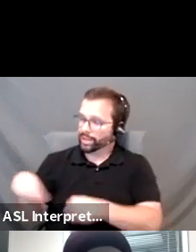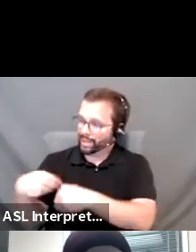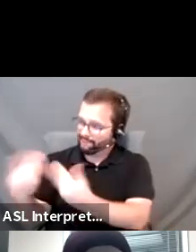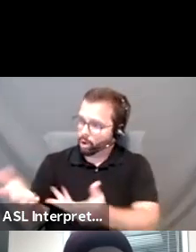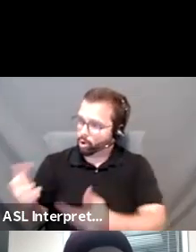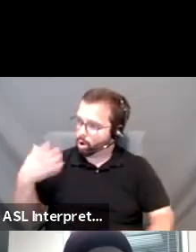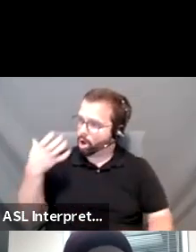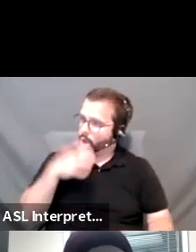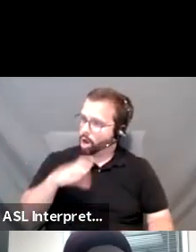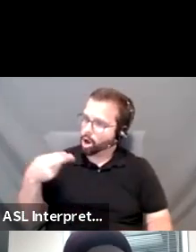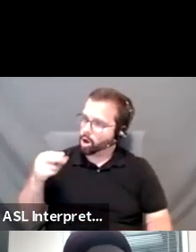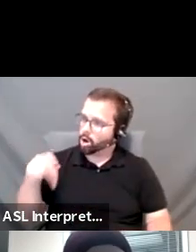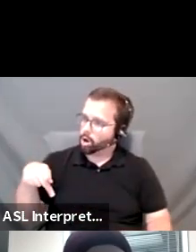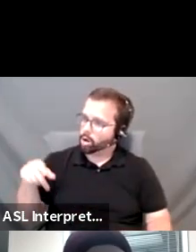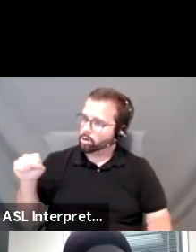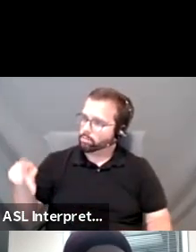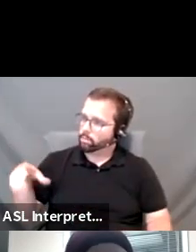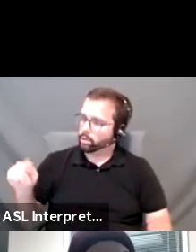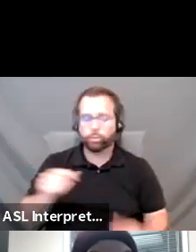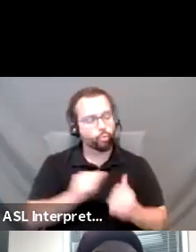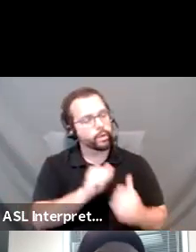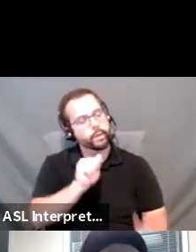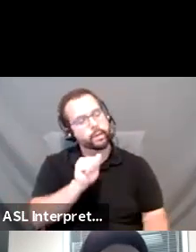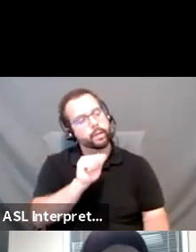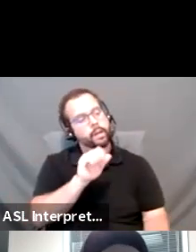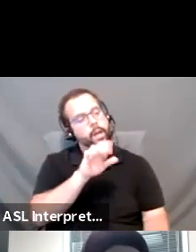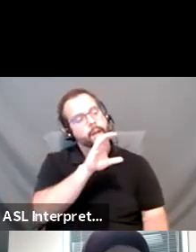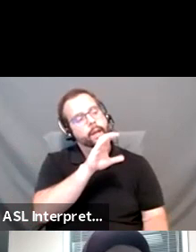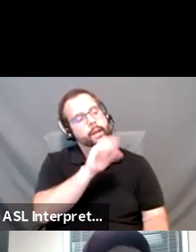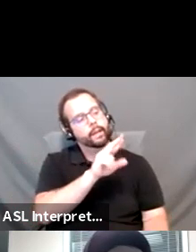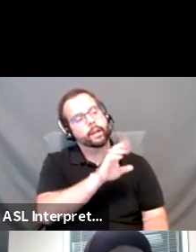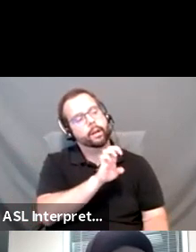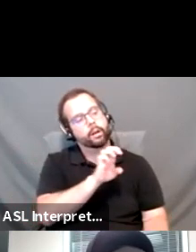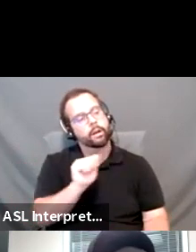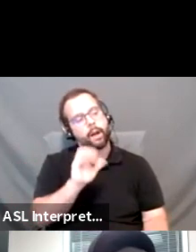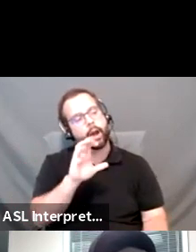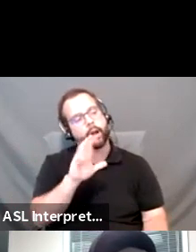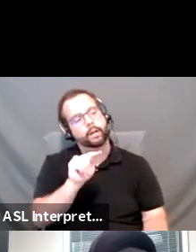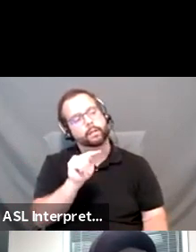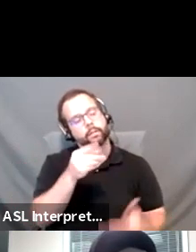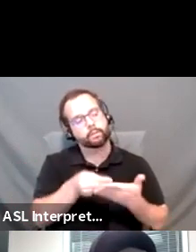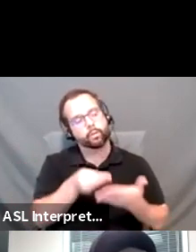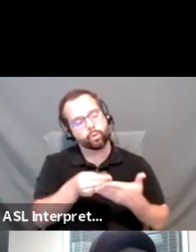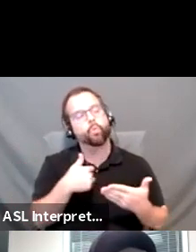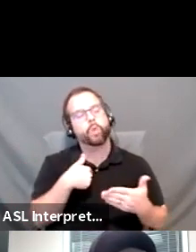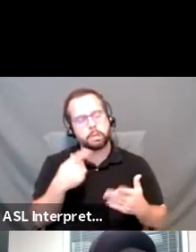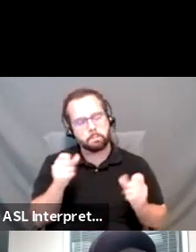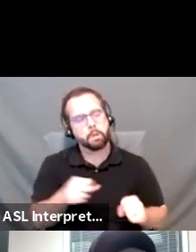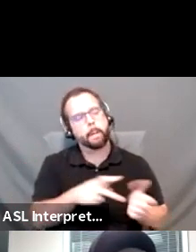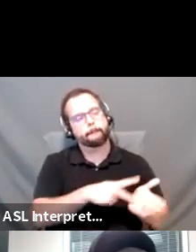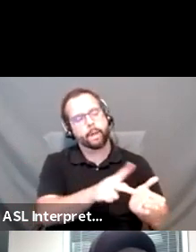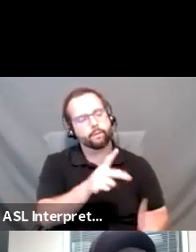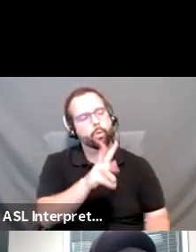to pay for Wi-Fi setup, as well as if someone doesn't have a phone, we're able to